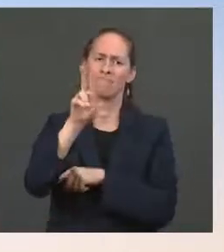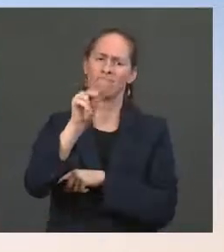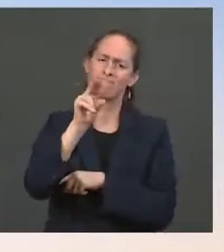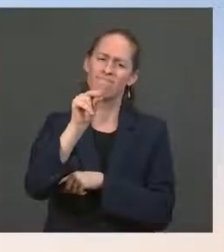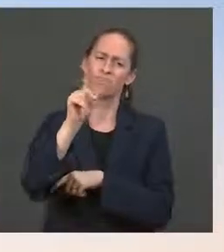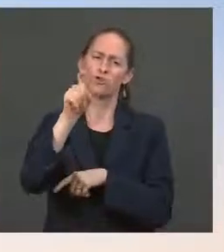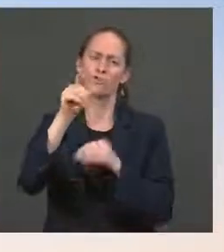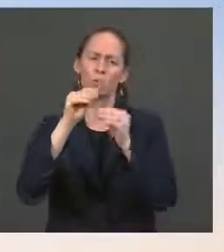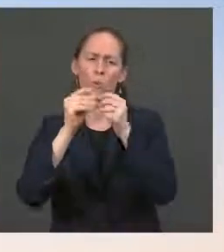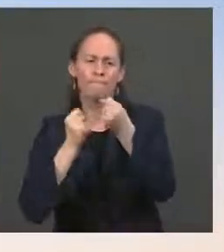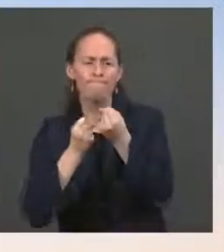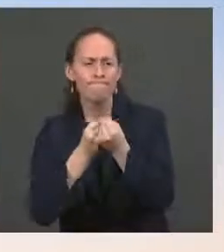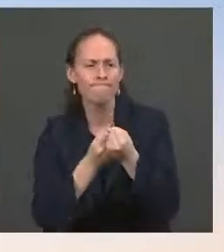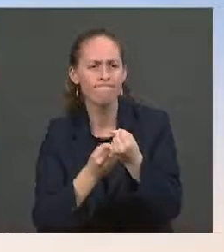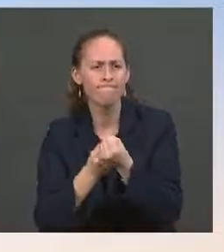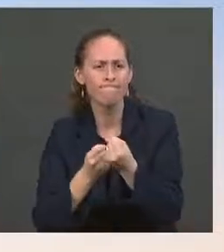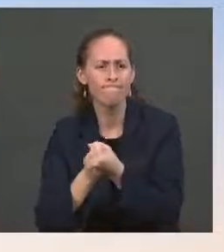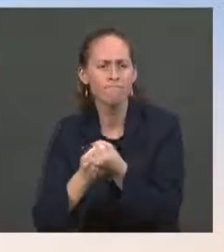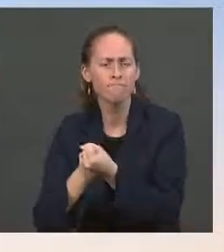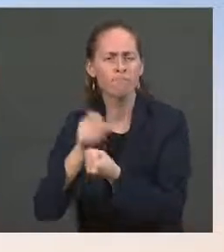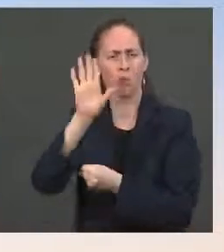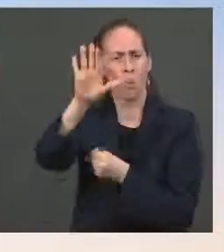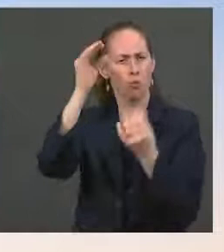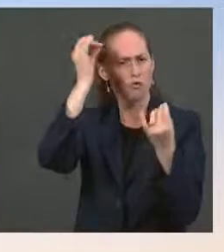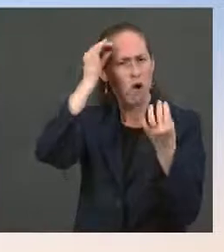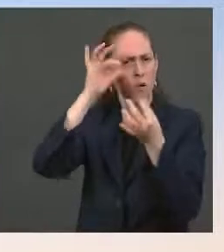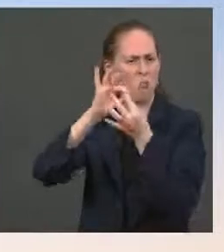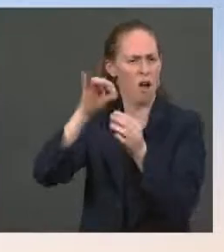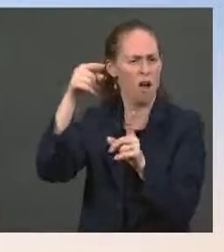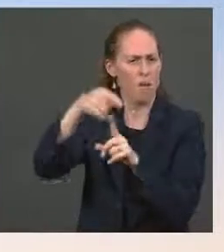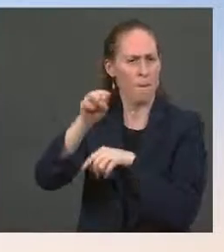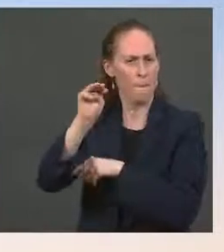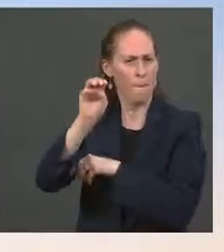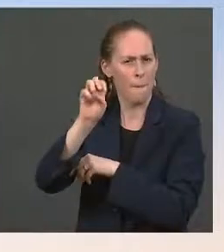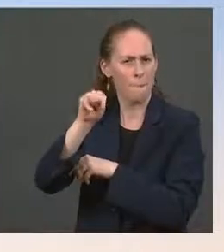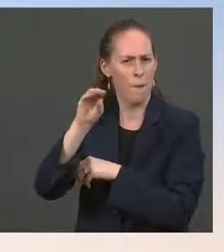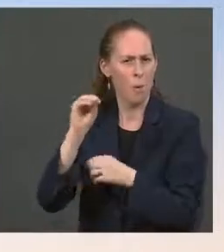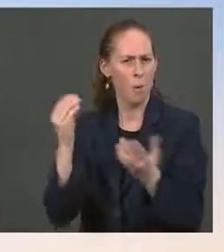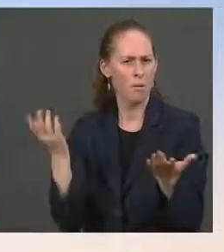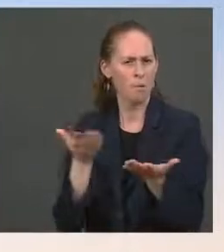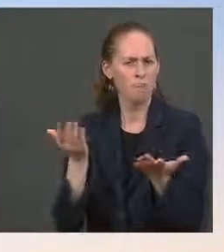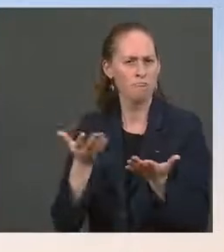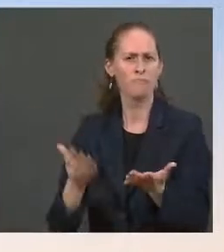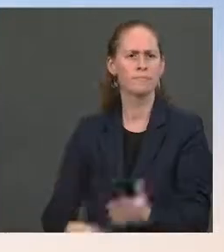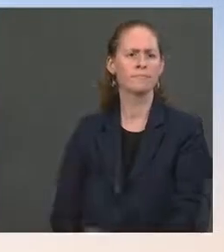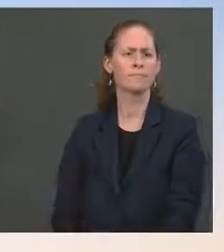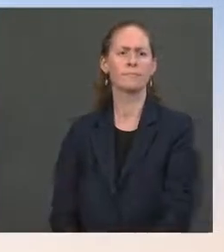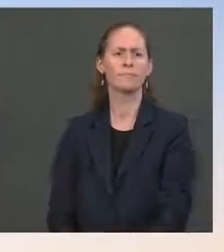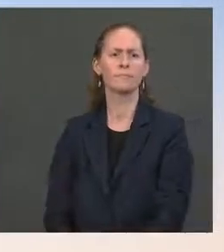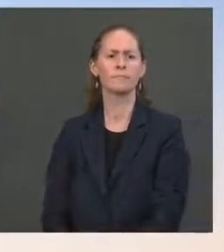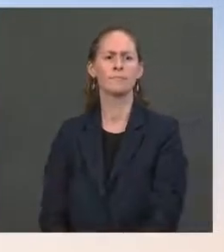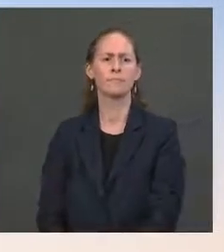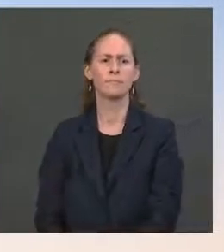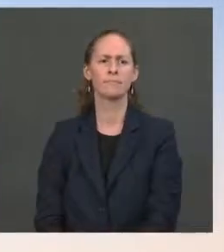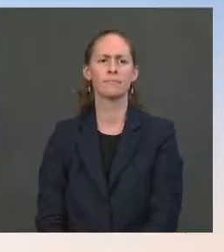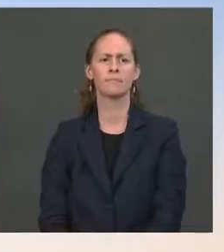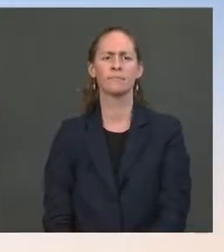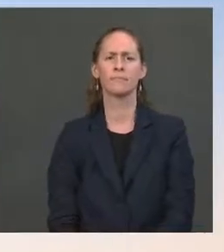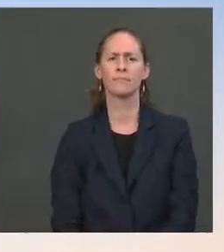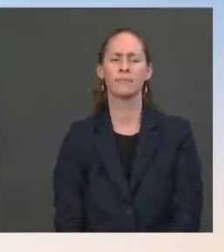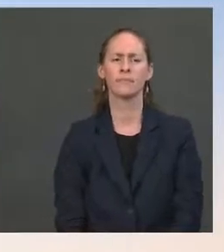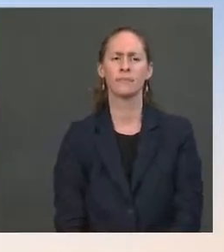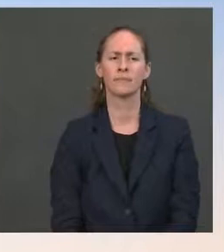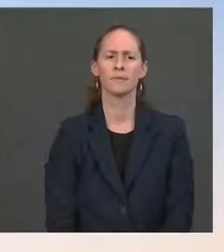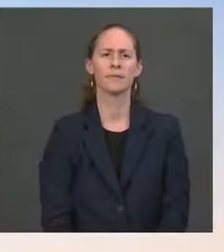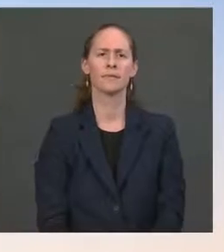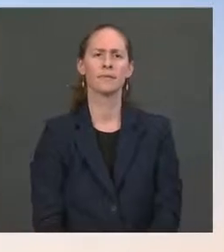also why is the only political appointee at the State Department's legal team wrong? Well, I haven't seen his memo at this point. I'm not